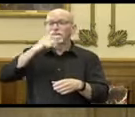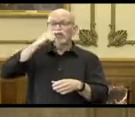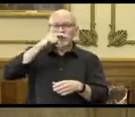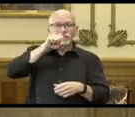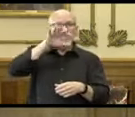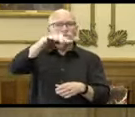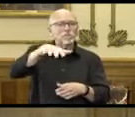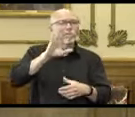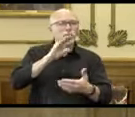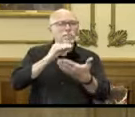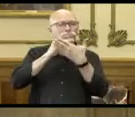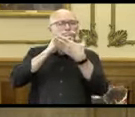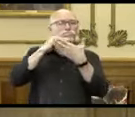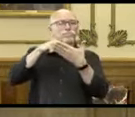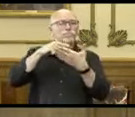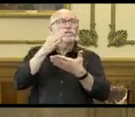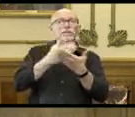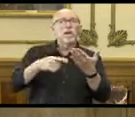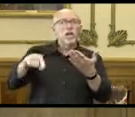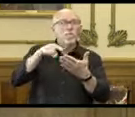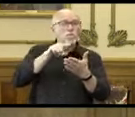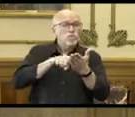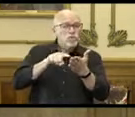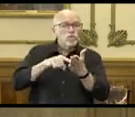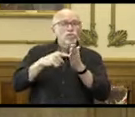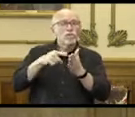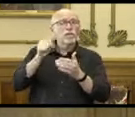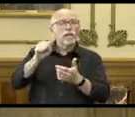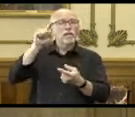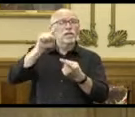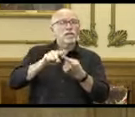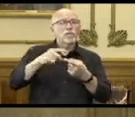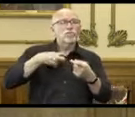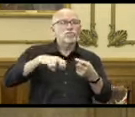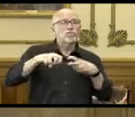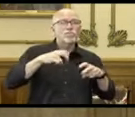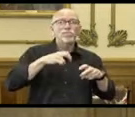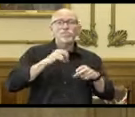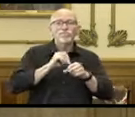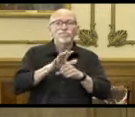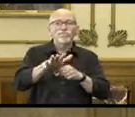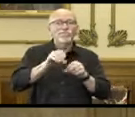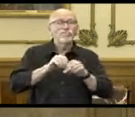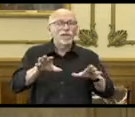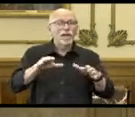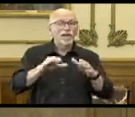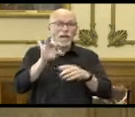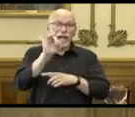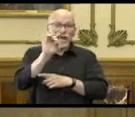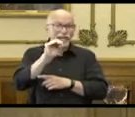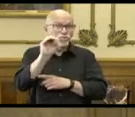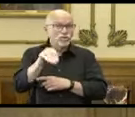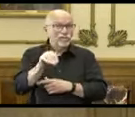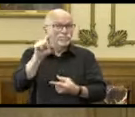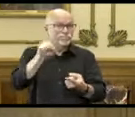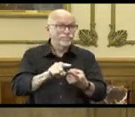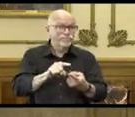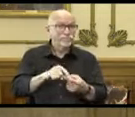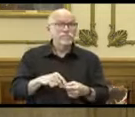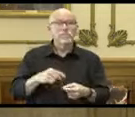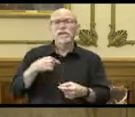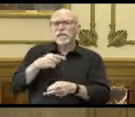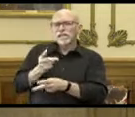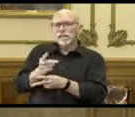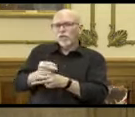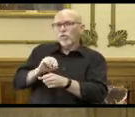spread. Some studies have suggested that they can reduce the risk of transmission by up to 80%. I've been taking care of